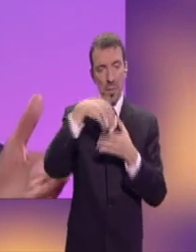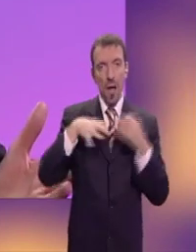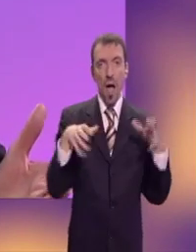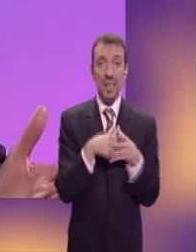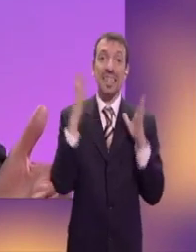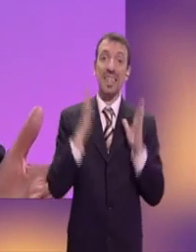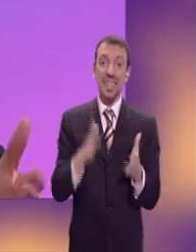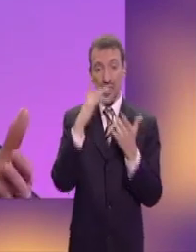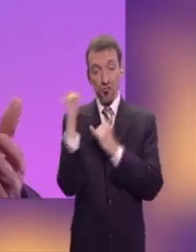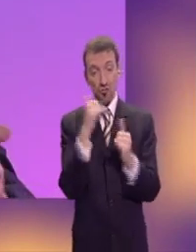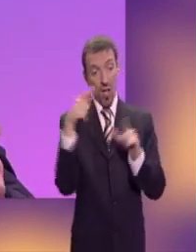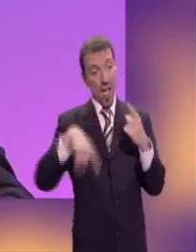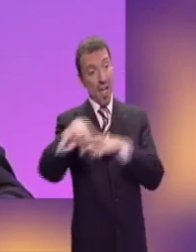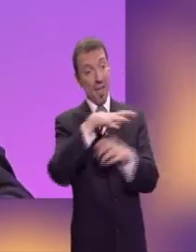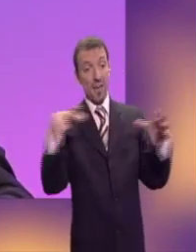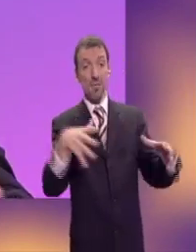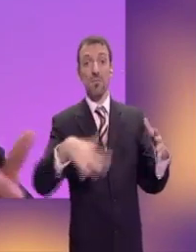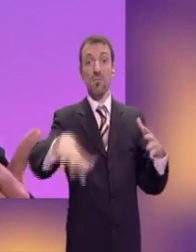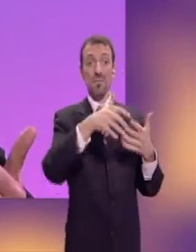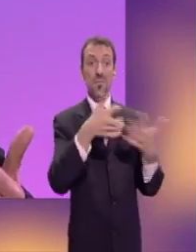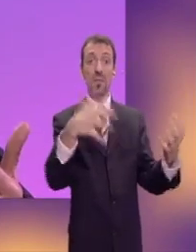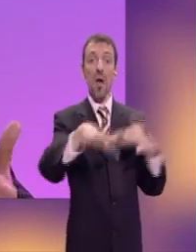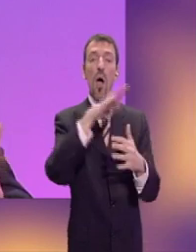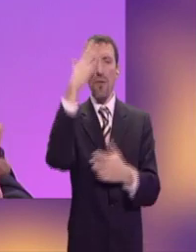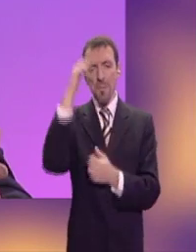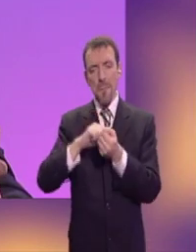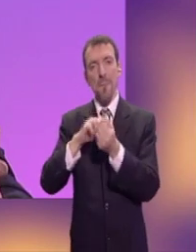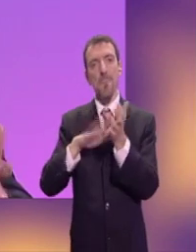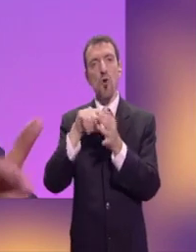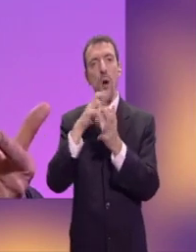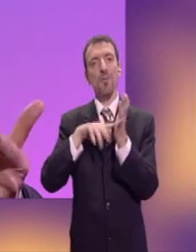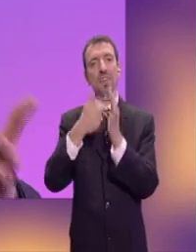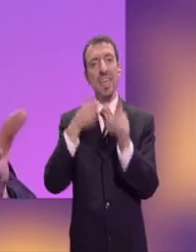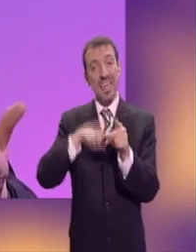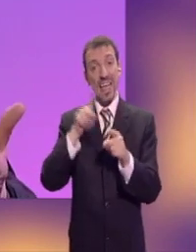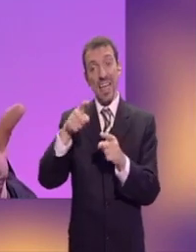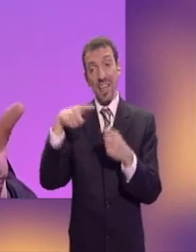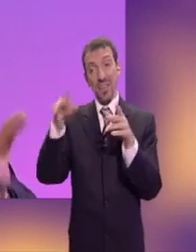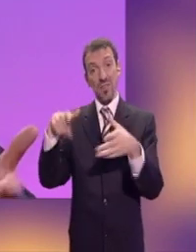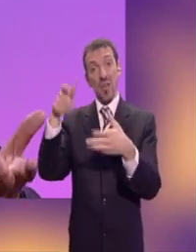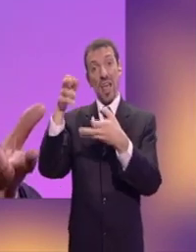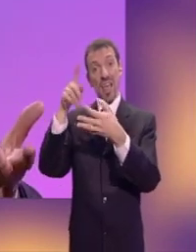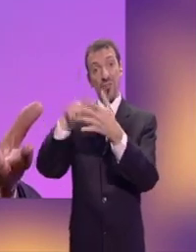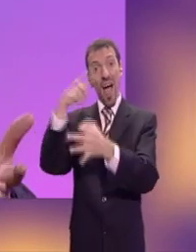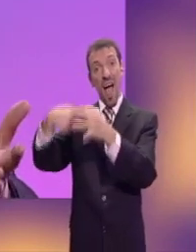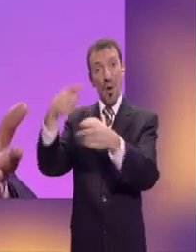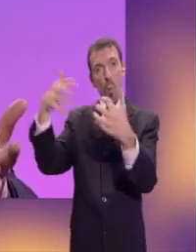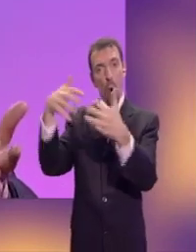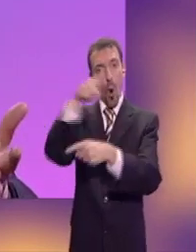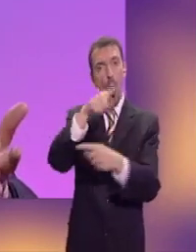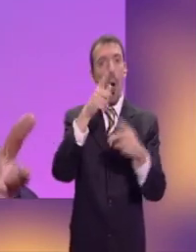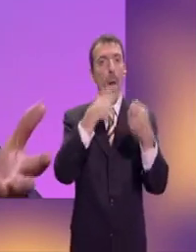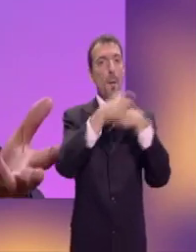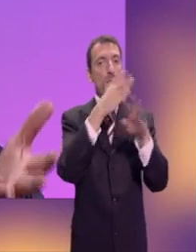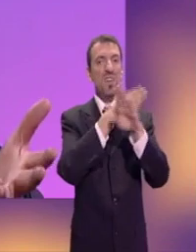to be tested in the movement. I mean, I'm a supporter of John McDonnell. He says, withdraw from Iraq, end privatisation, take pensioners